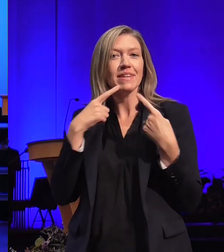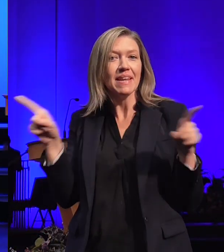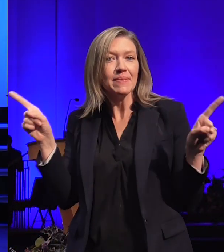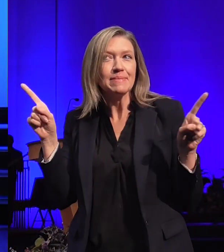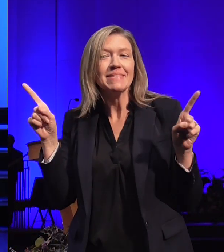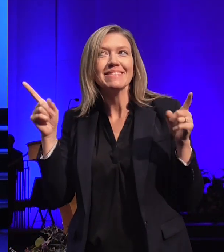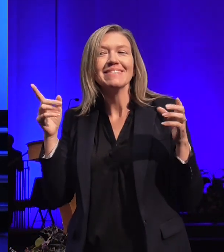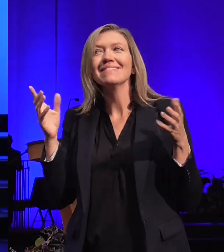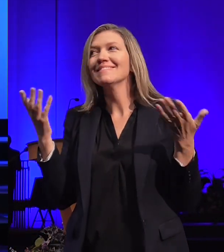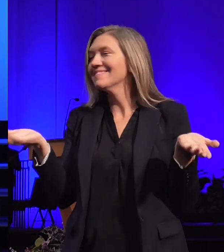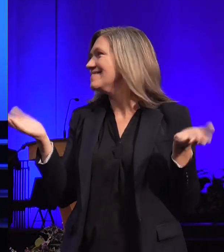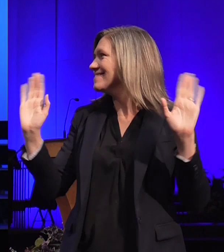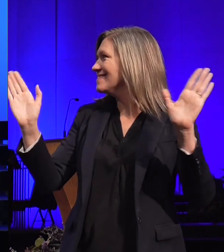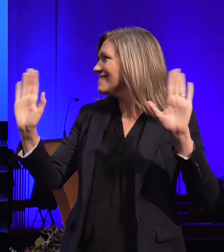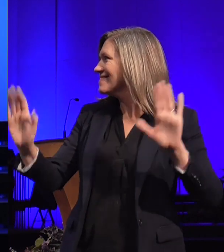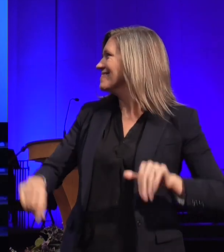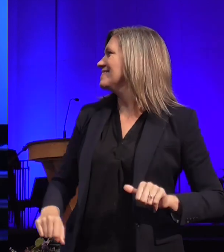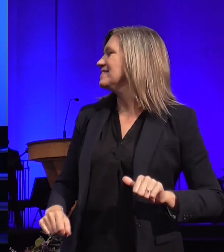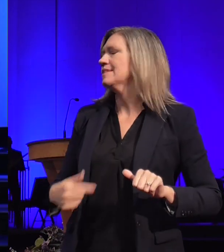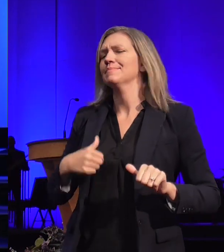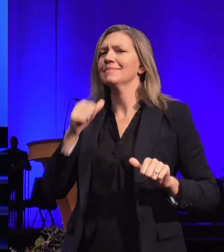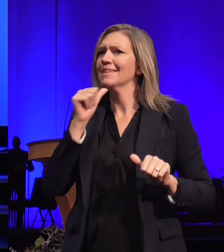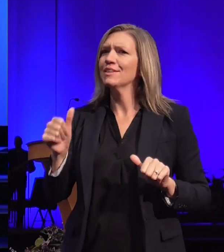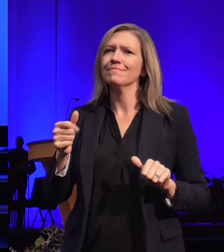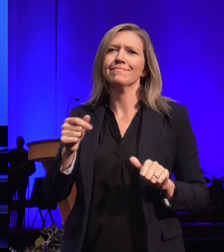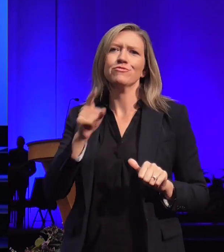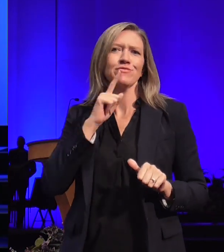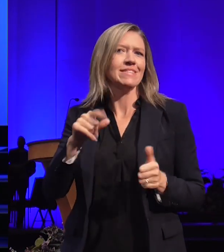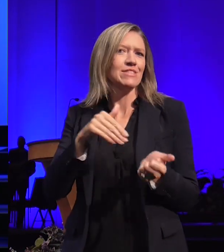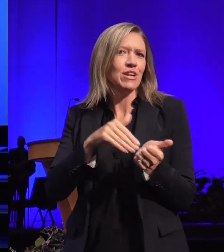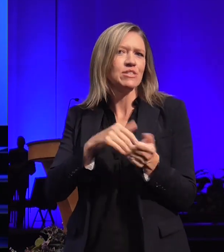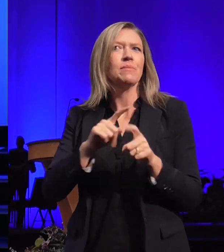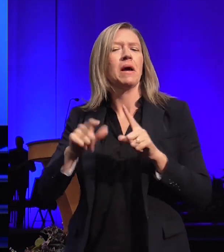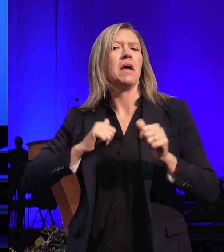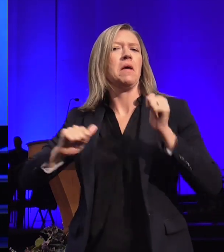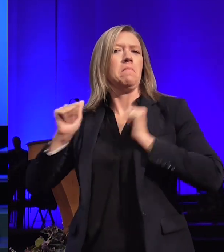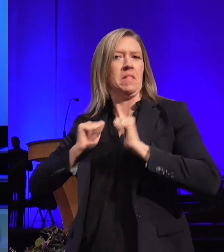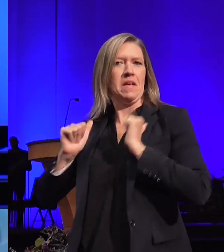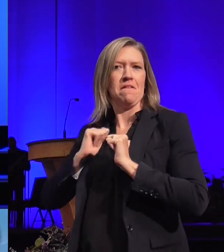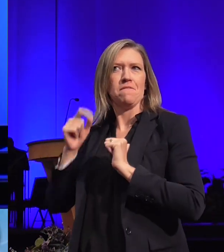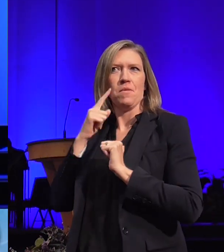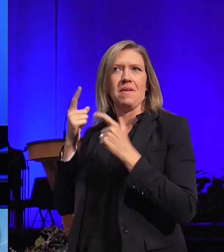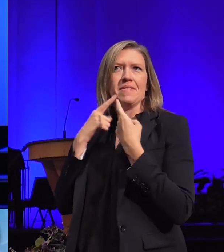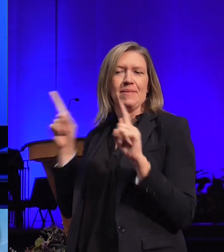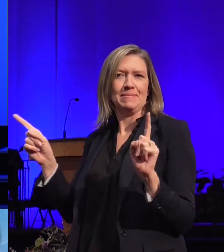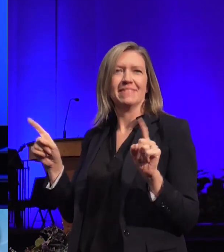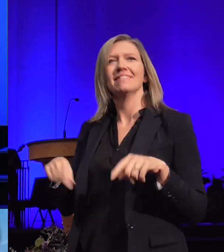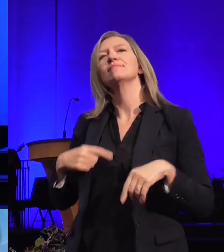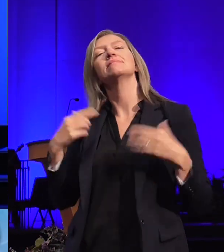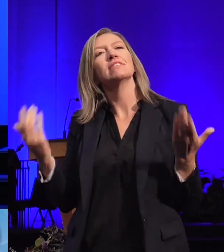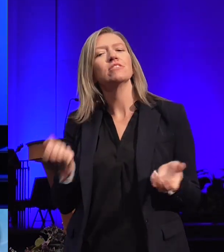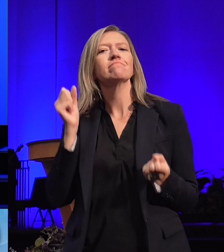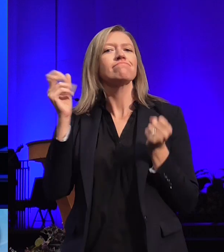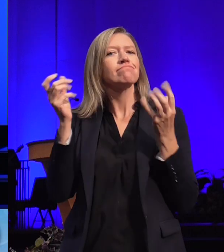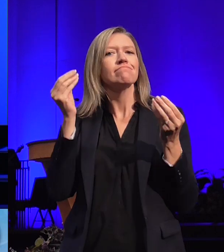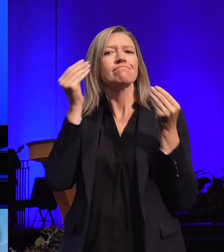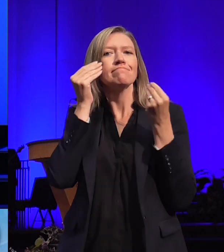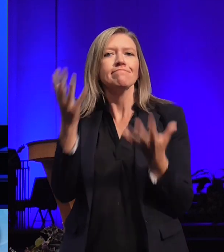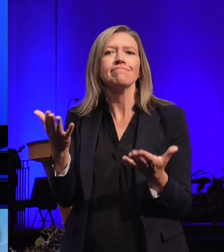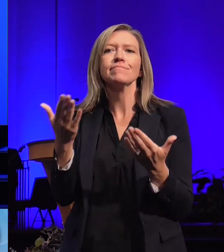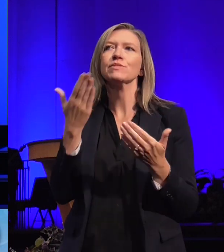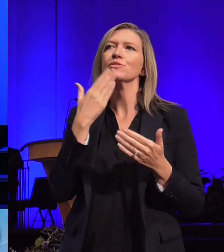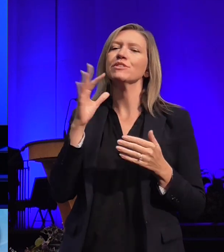Announcements. I'm not a real doctor, but I do play one for these announcements. And I'm here to give you some